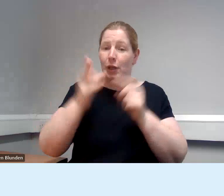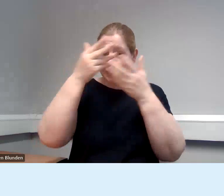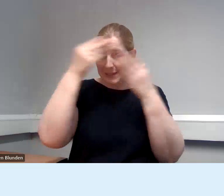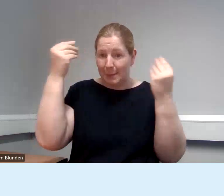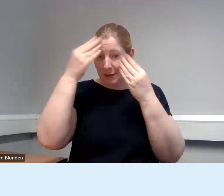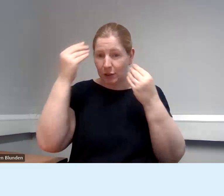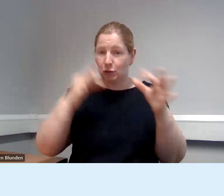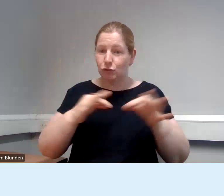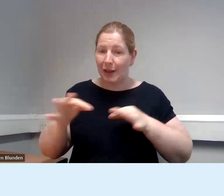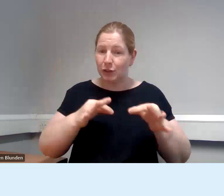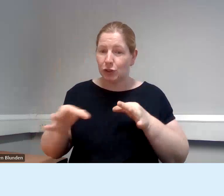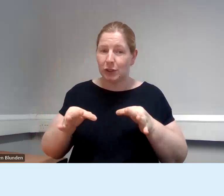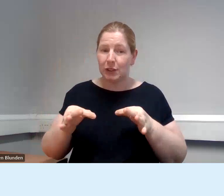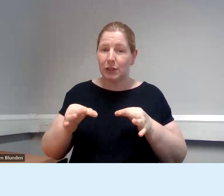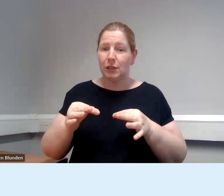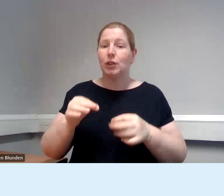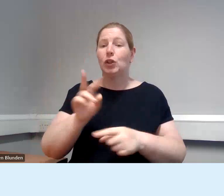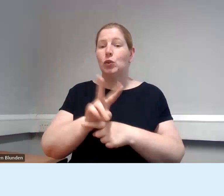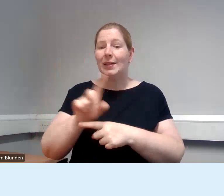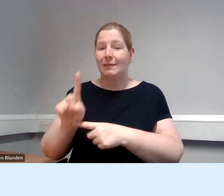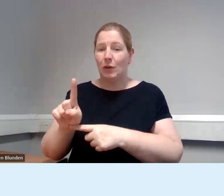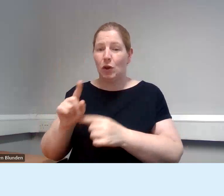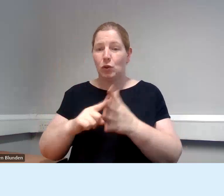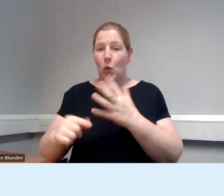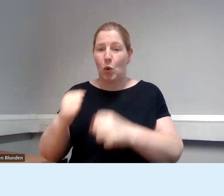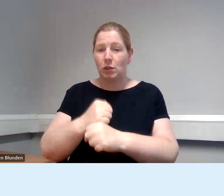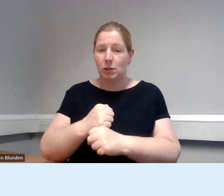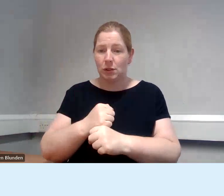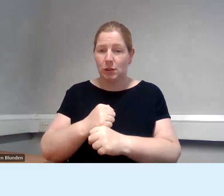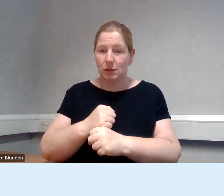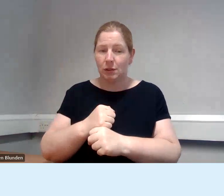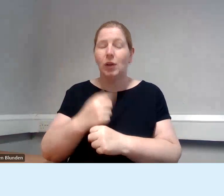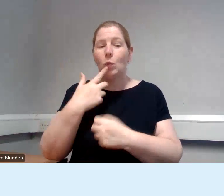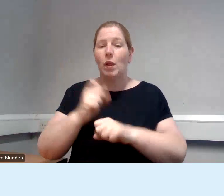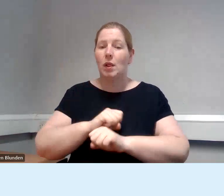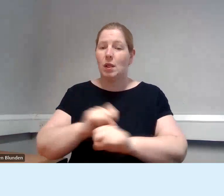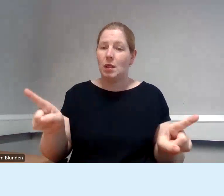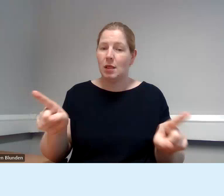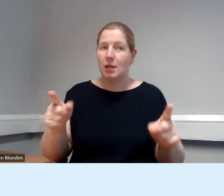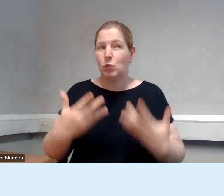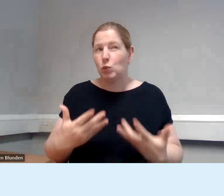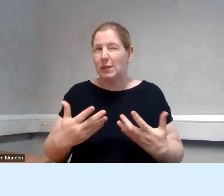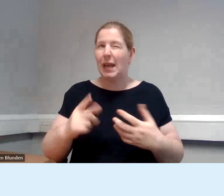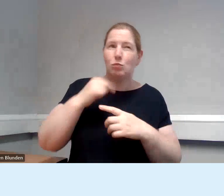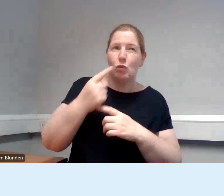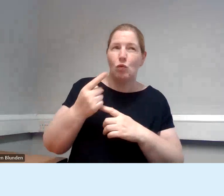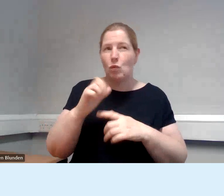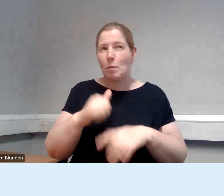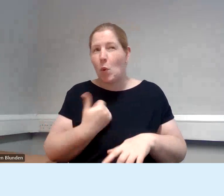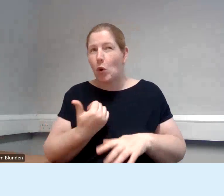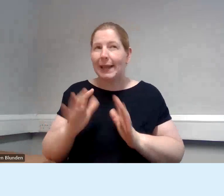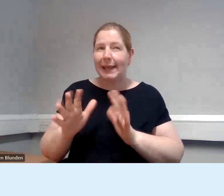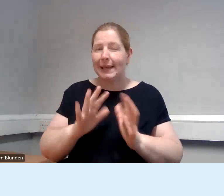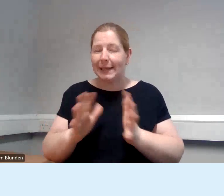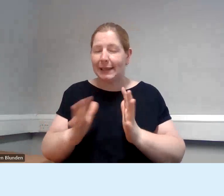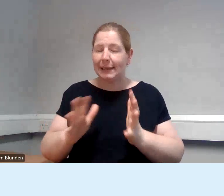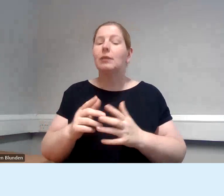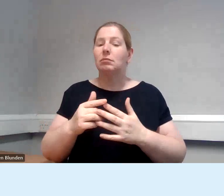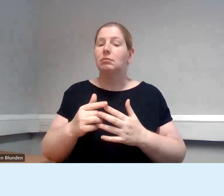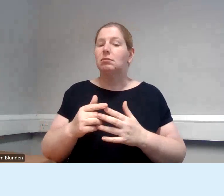August. Invites for that session will be sent later today or tomorrow morning to everybody on the